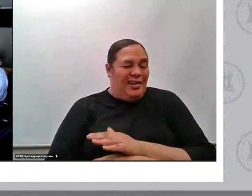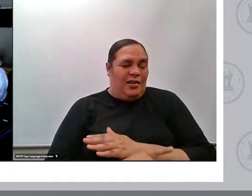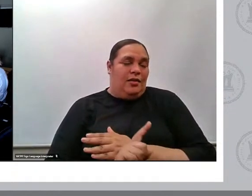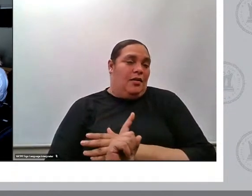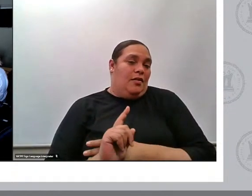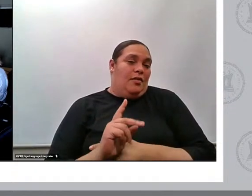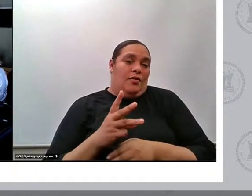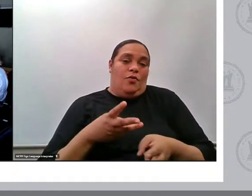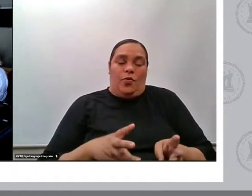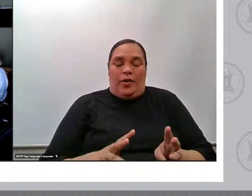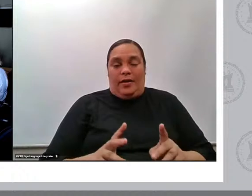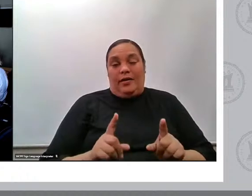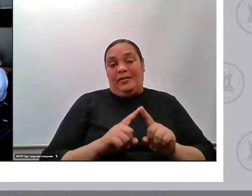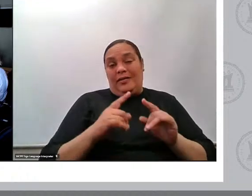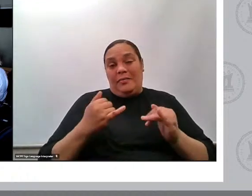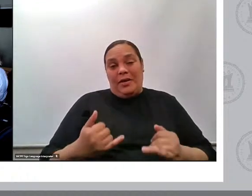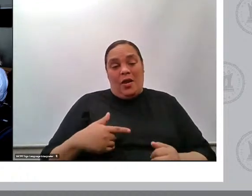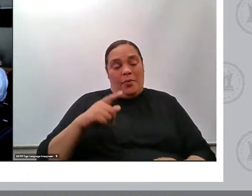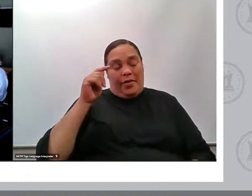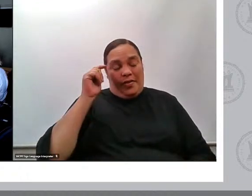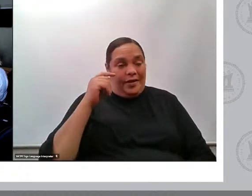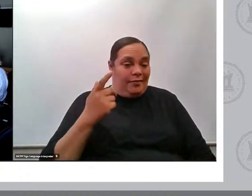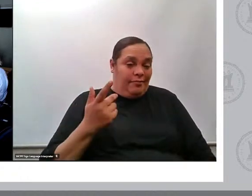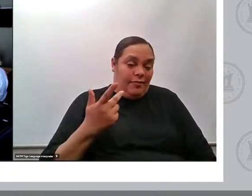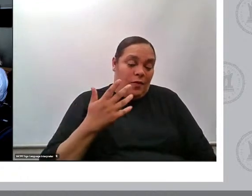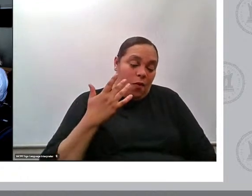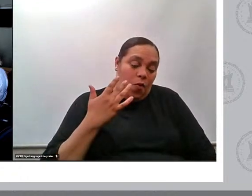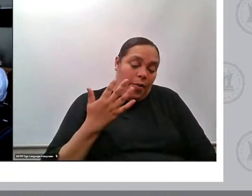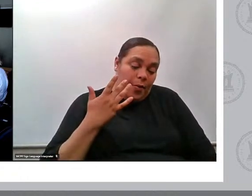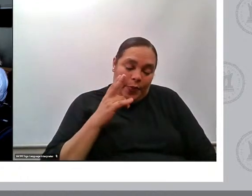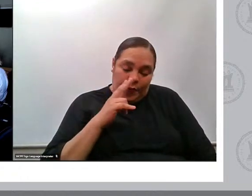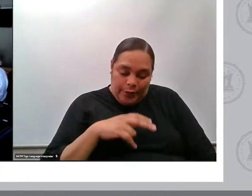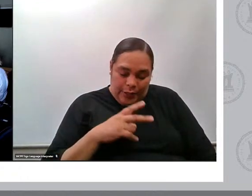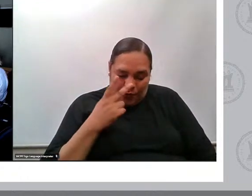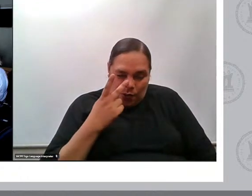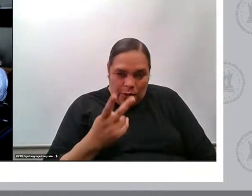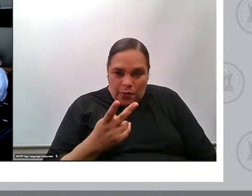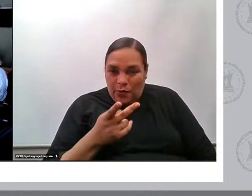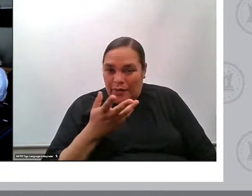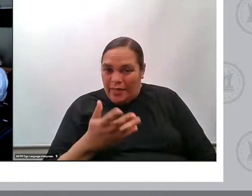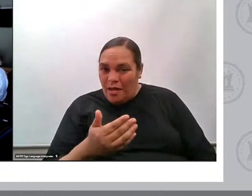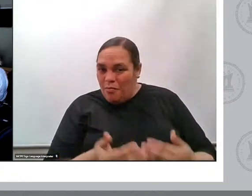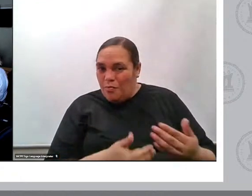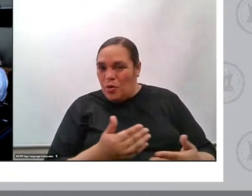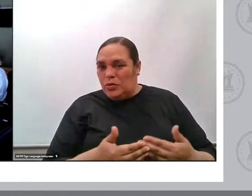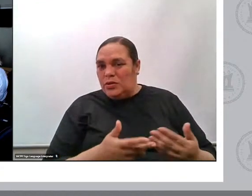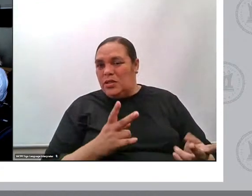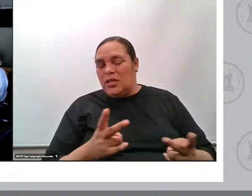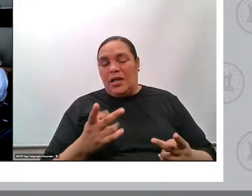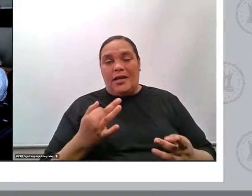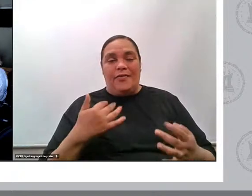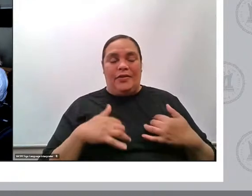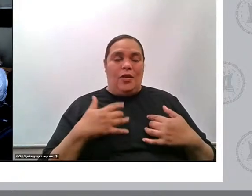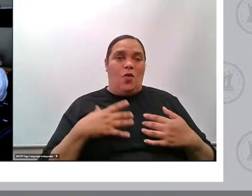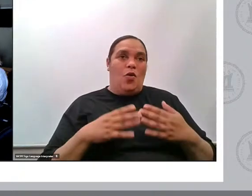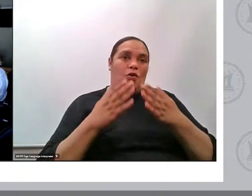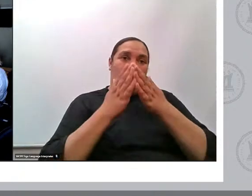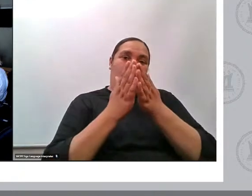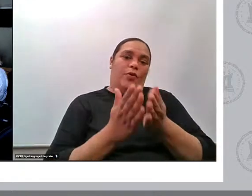form. And I think we might have to look at that process if we want to